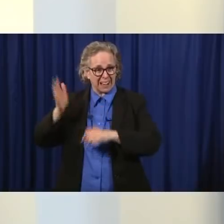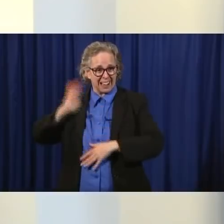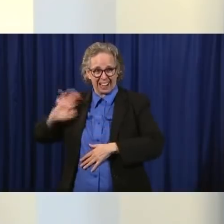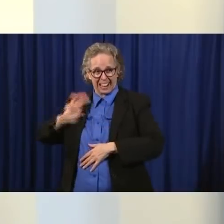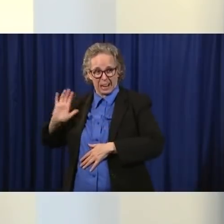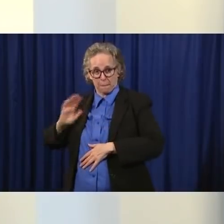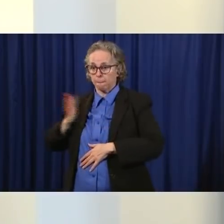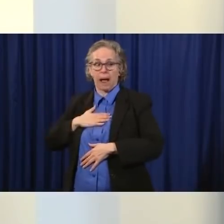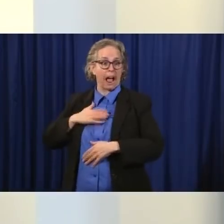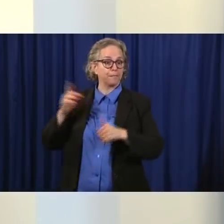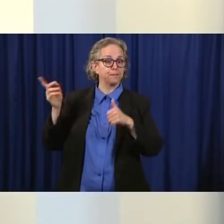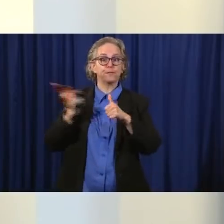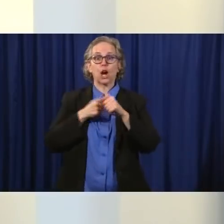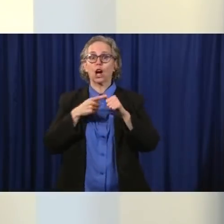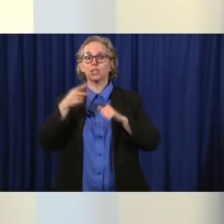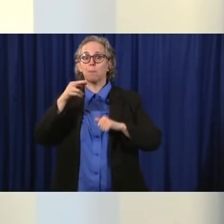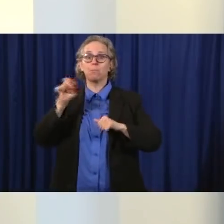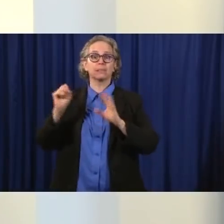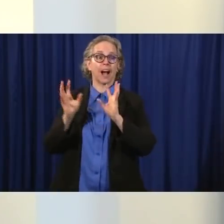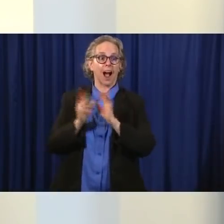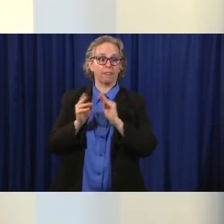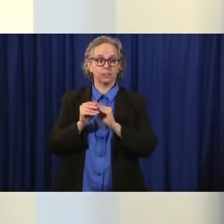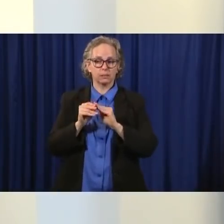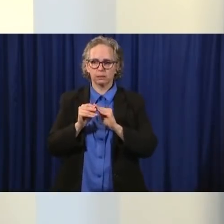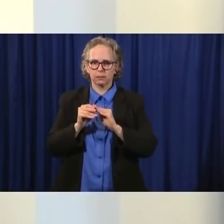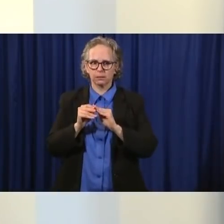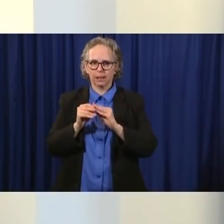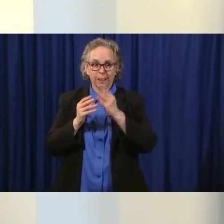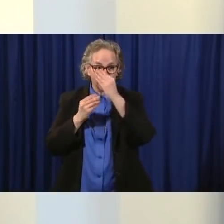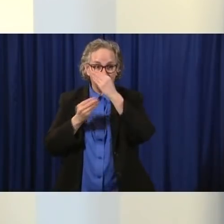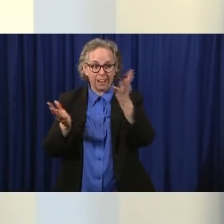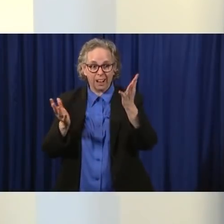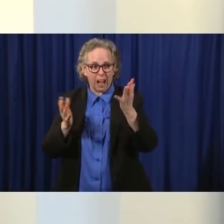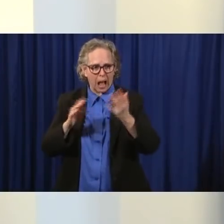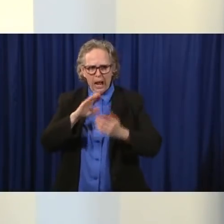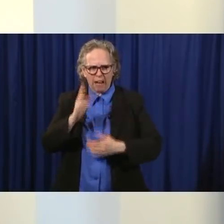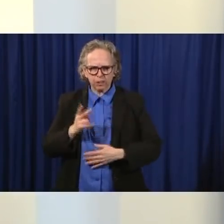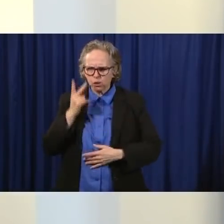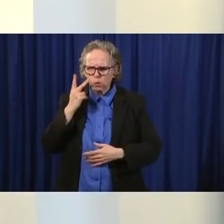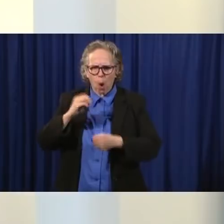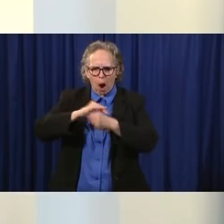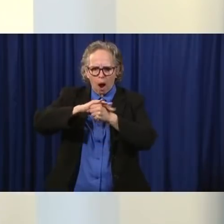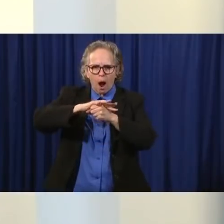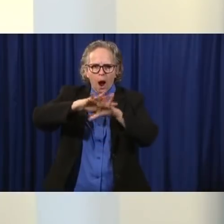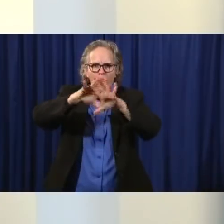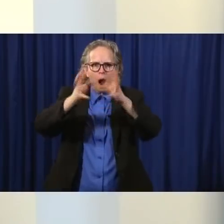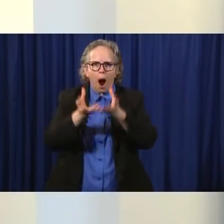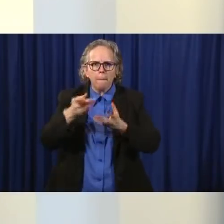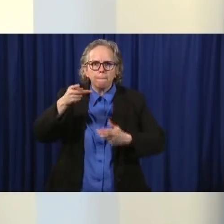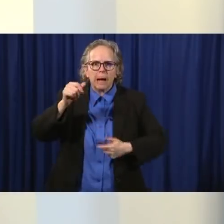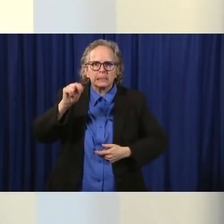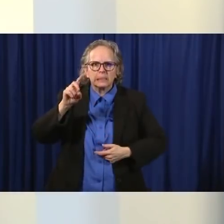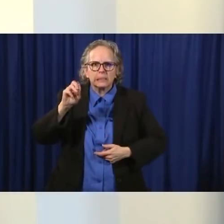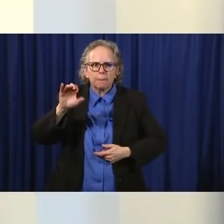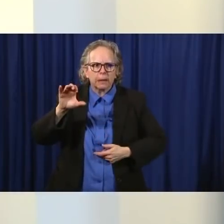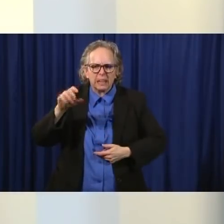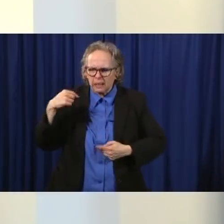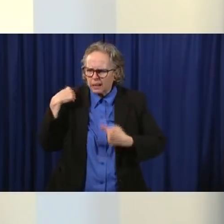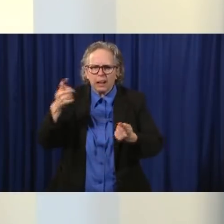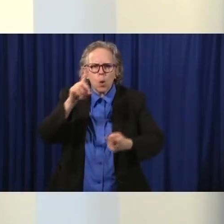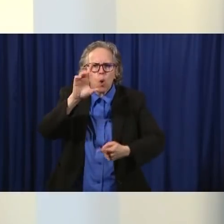we had just not seen a pandemic like this, and now we're seeing in 100 years. And